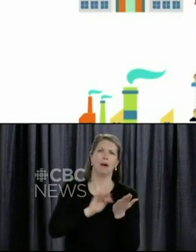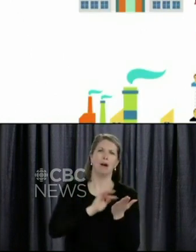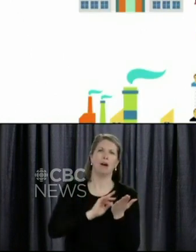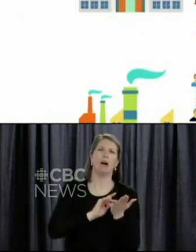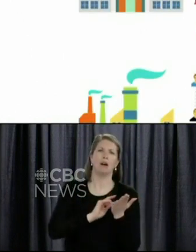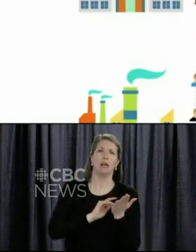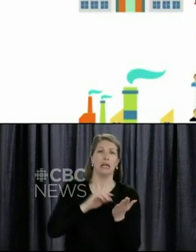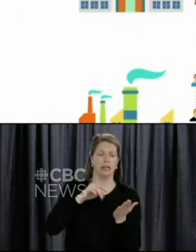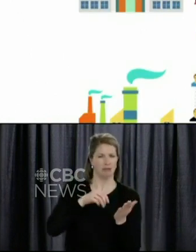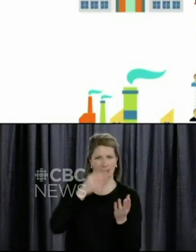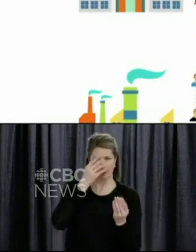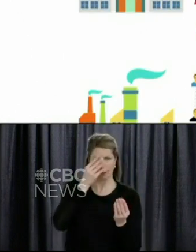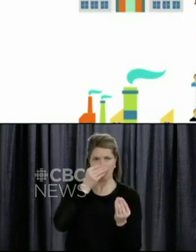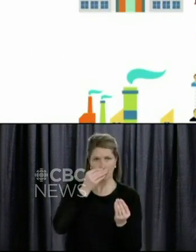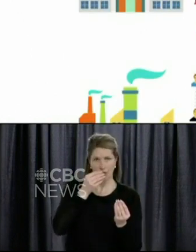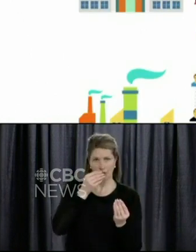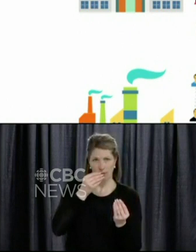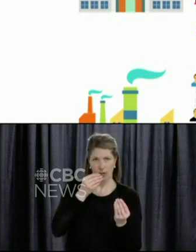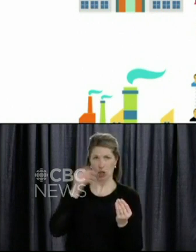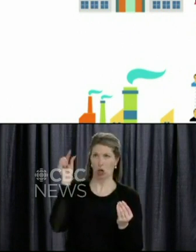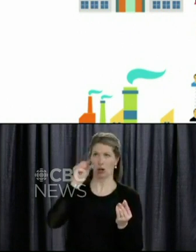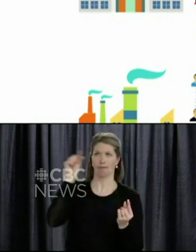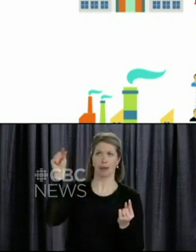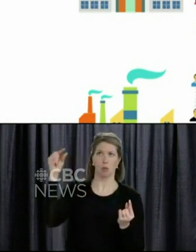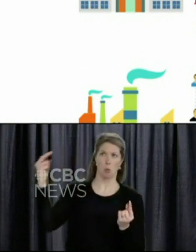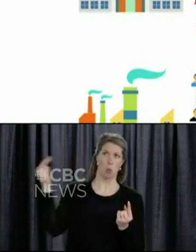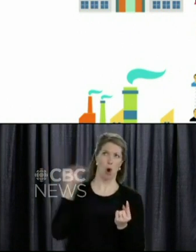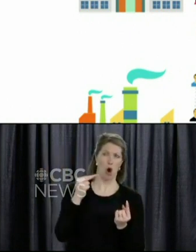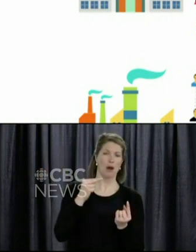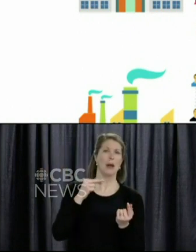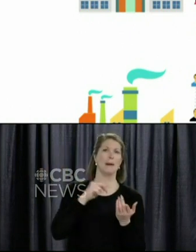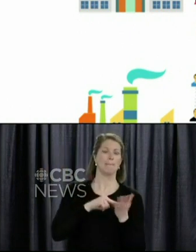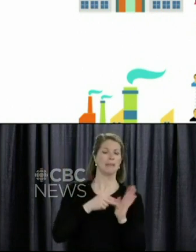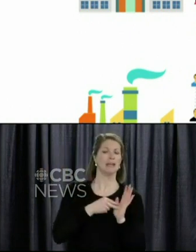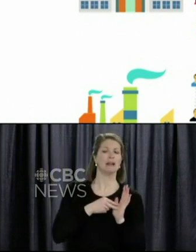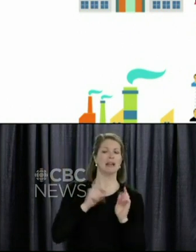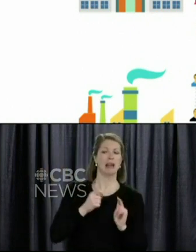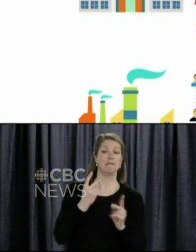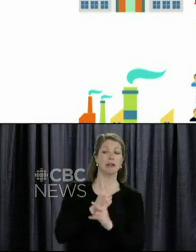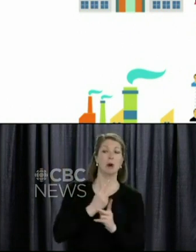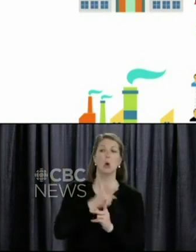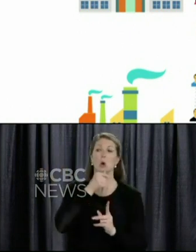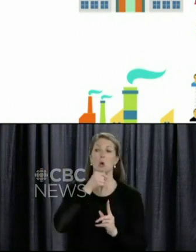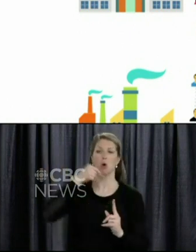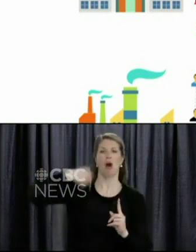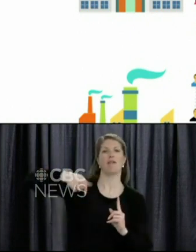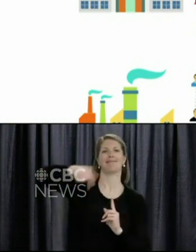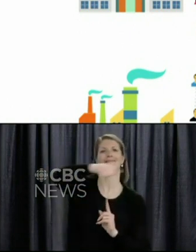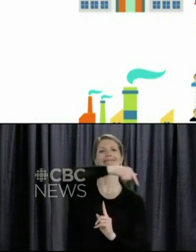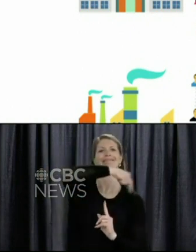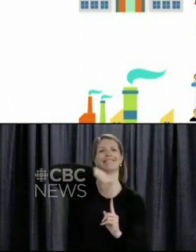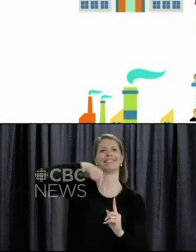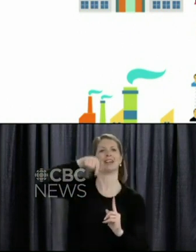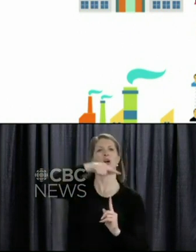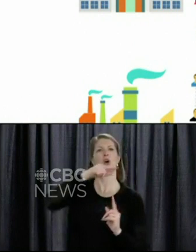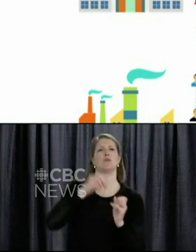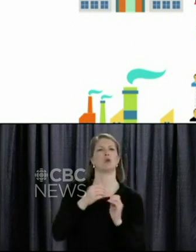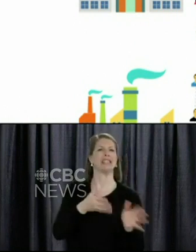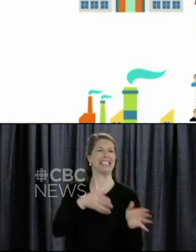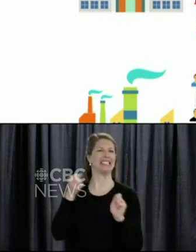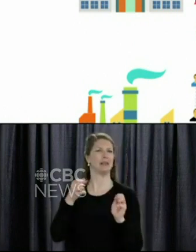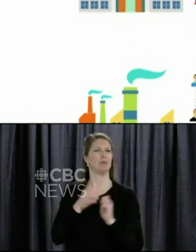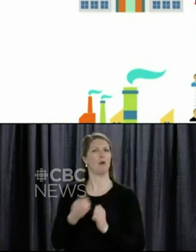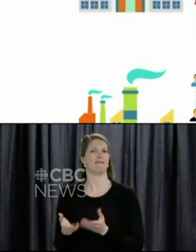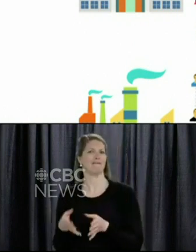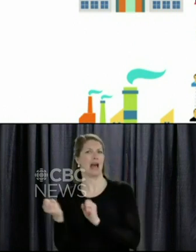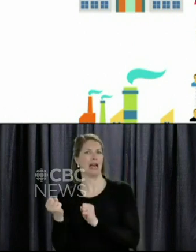other thing I'd really like to thank the government about is them embracing technology. So this is something